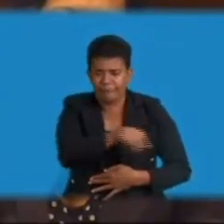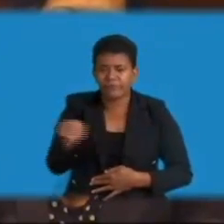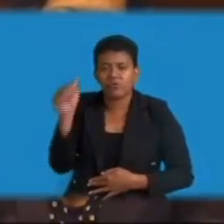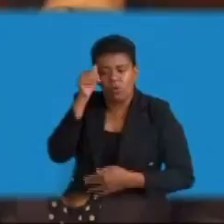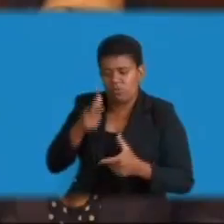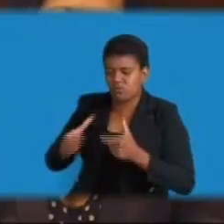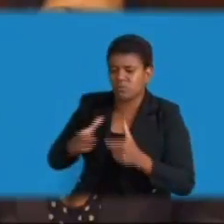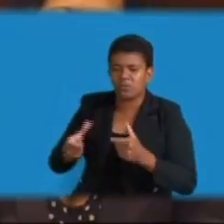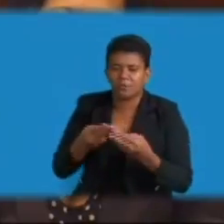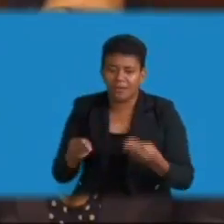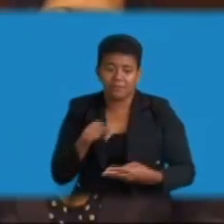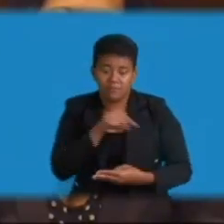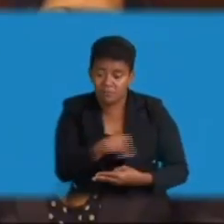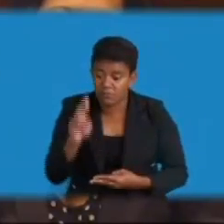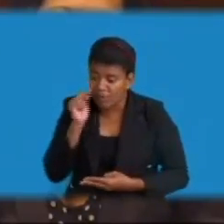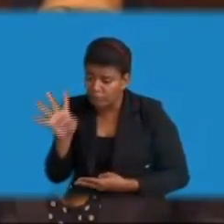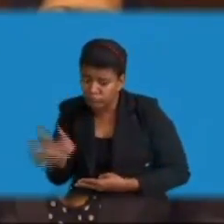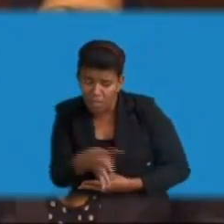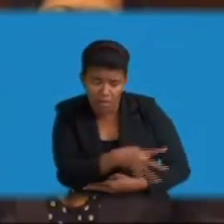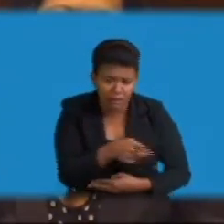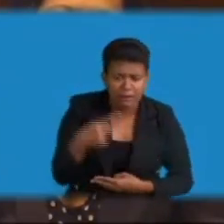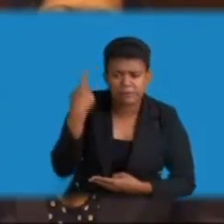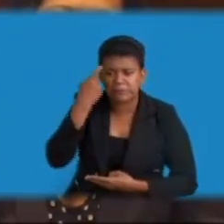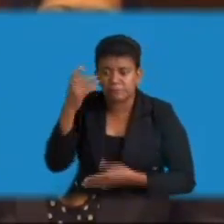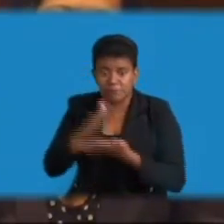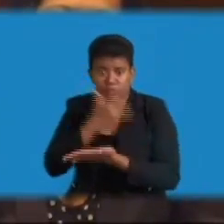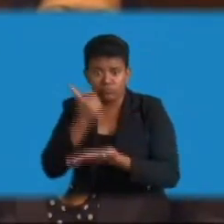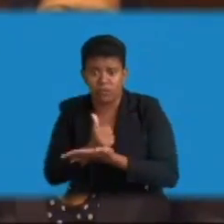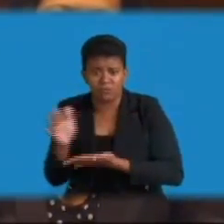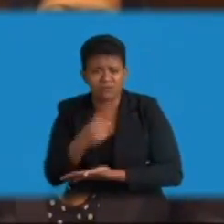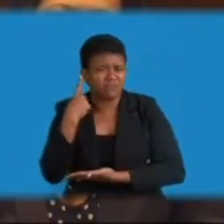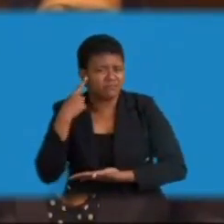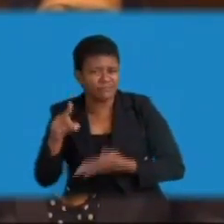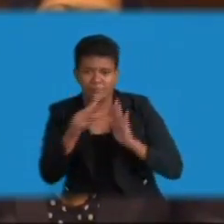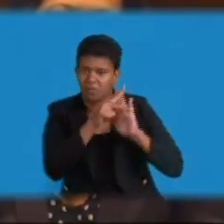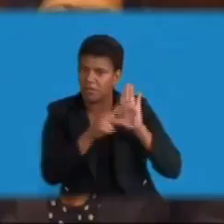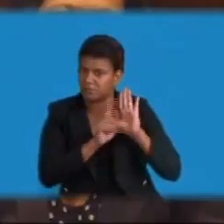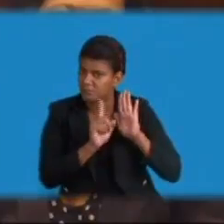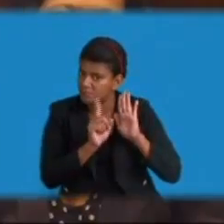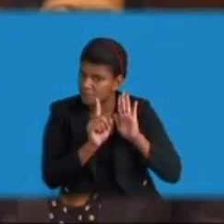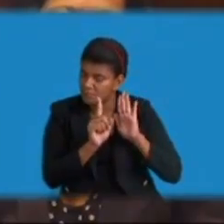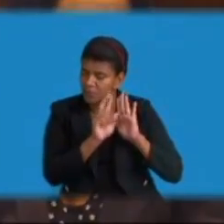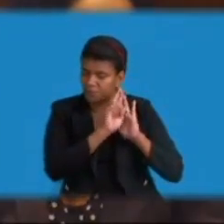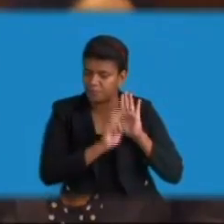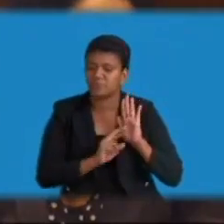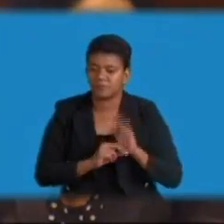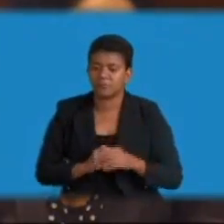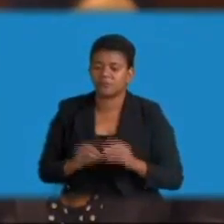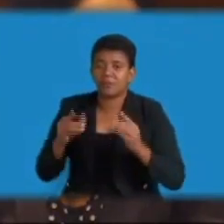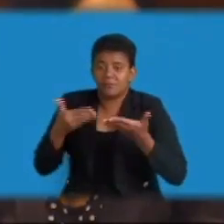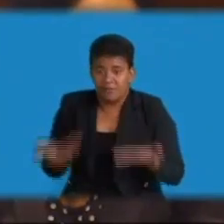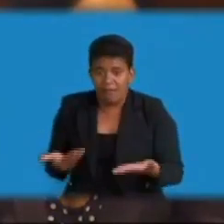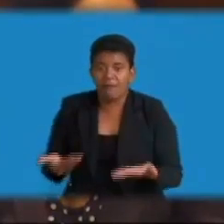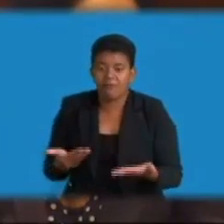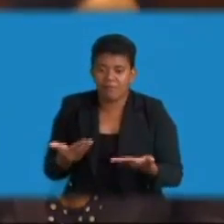undertakes inspection and monitoring to ensure that there are no breaches in regulations, and the department is also currently reviewing the Mining Act and mineral